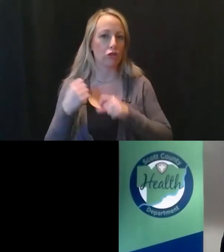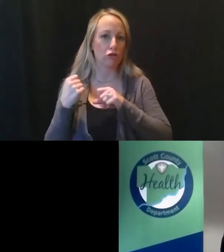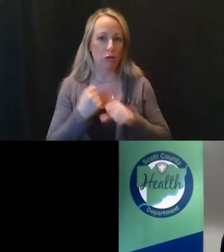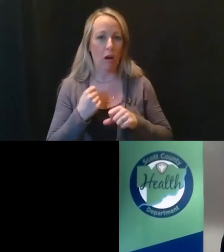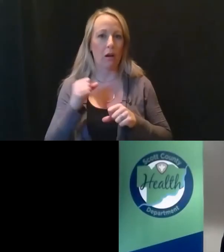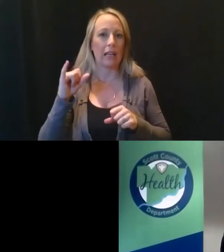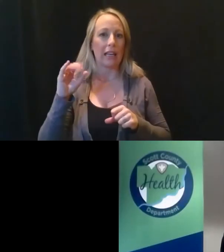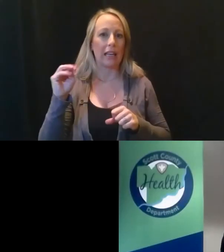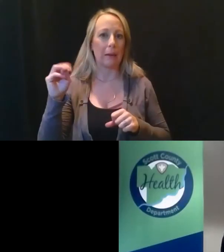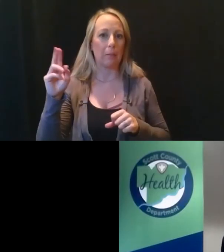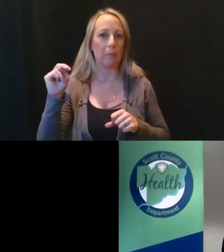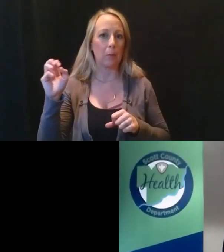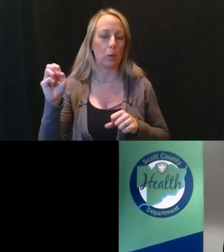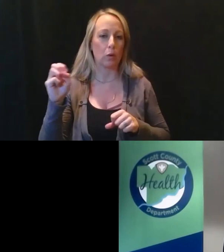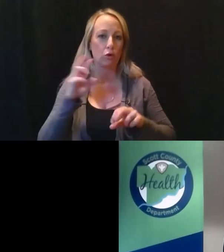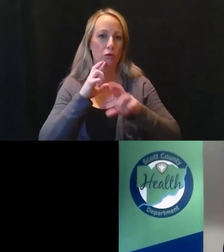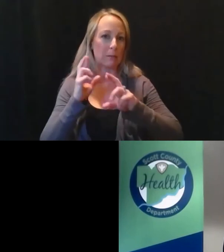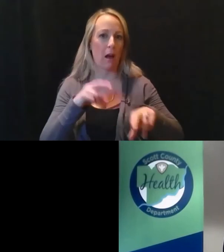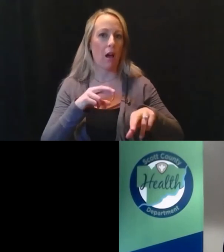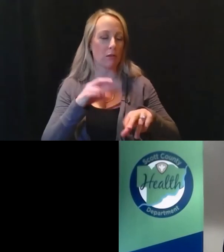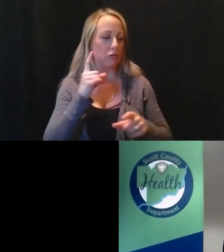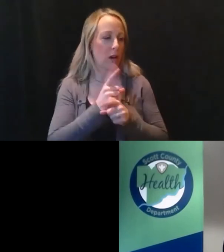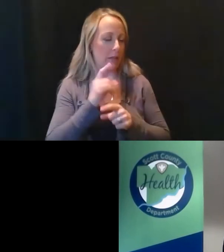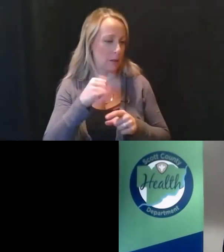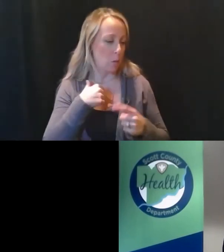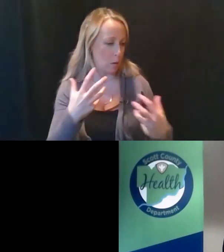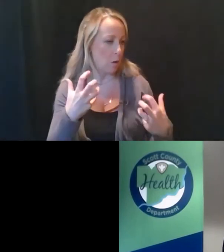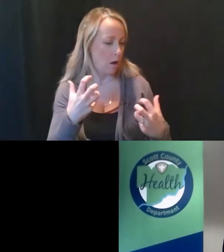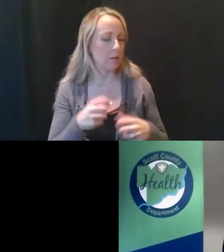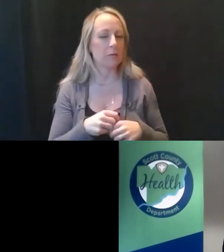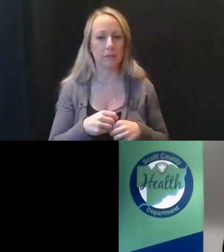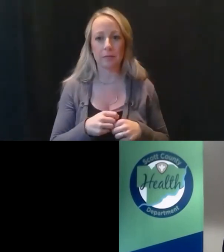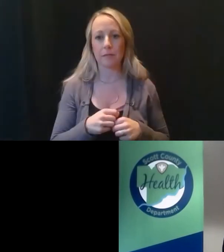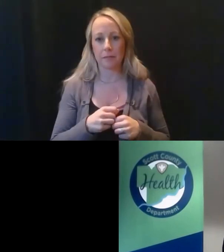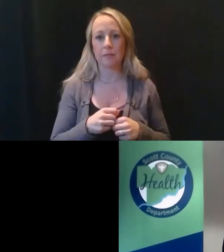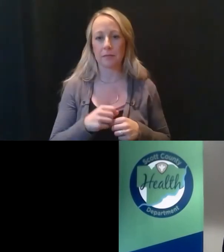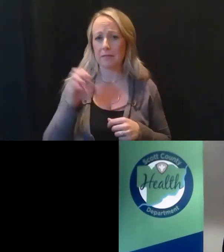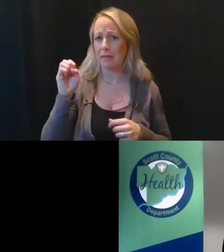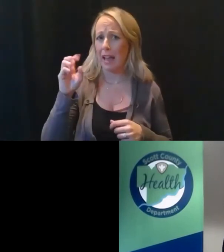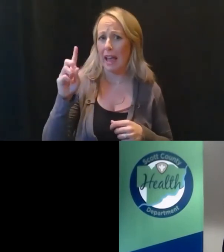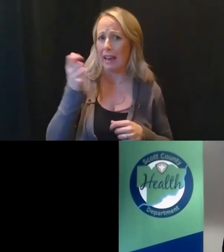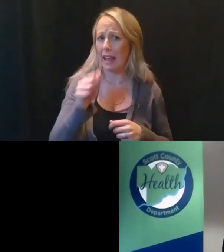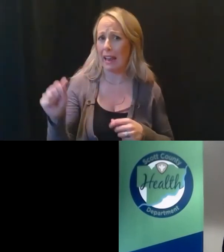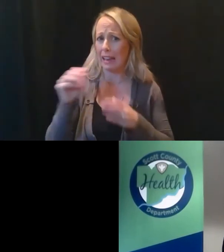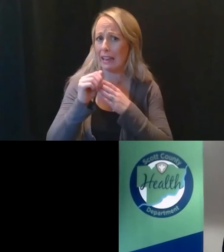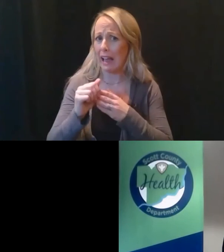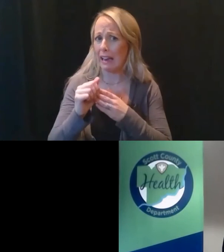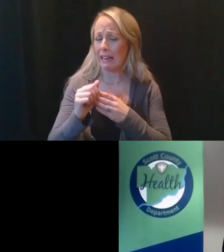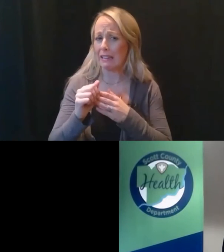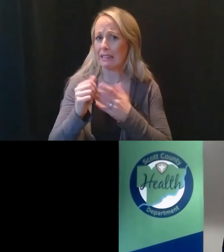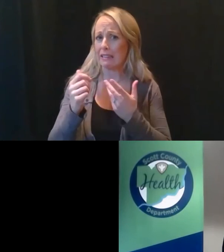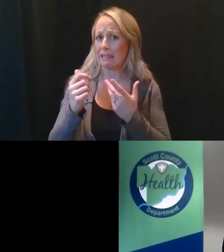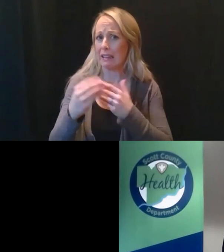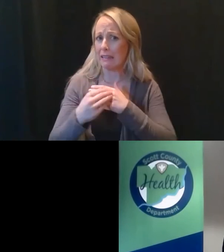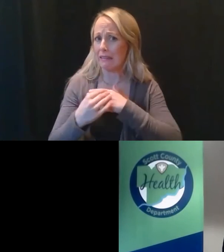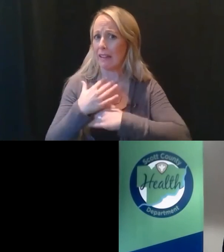immune response, which is exactly what we want. Ed, do we have any guidance on whether this